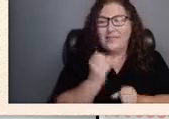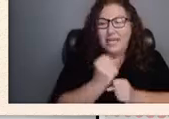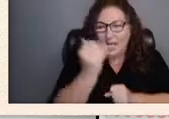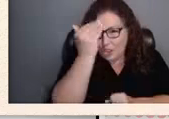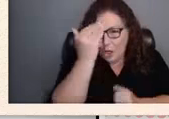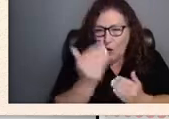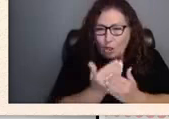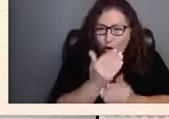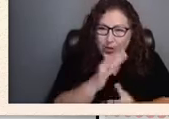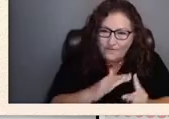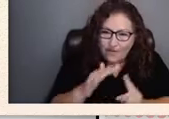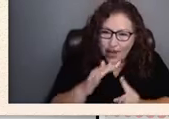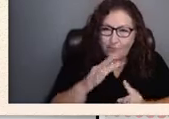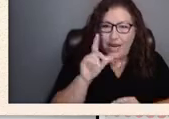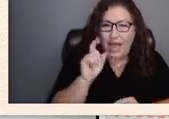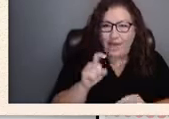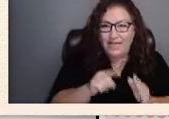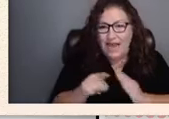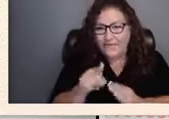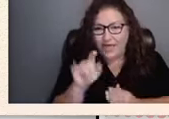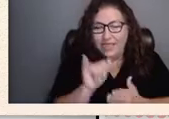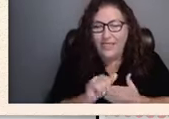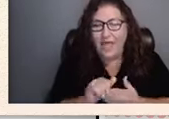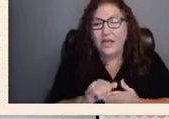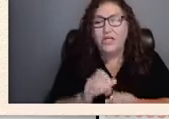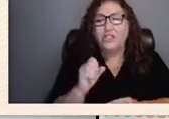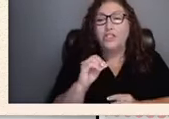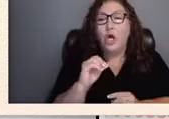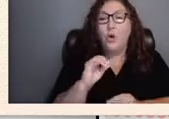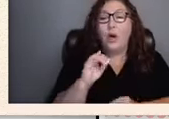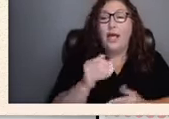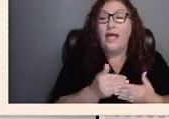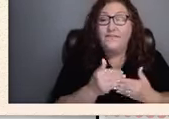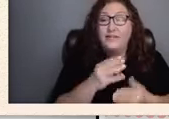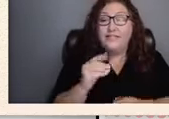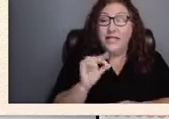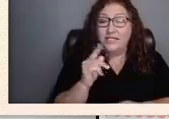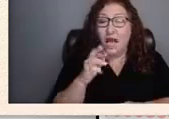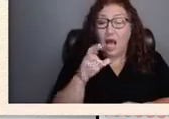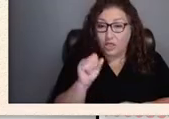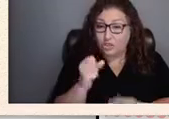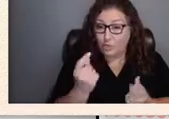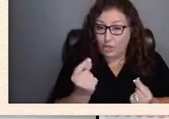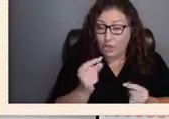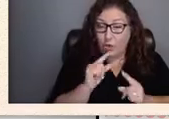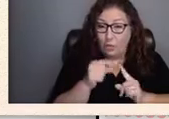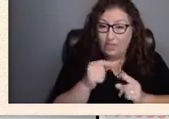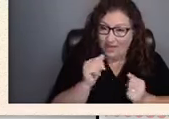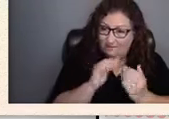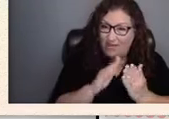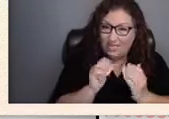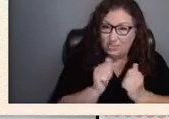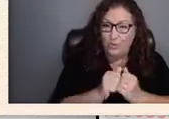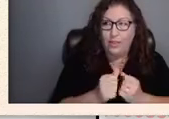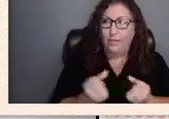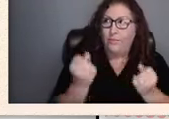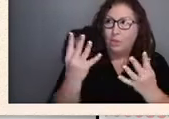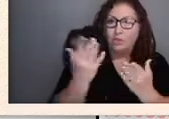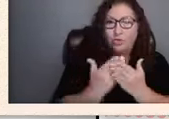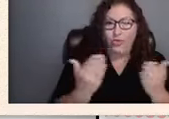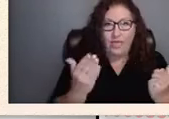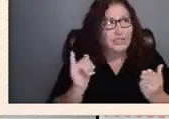to navigate it. So what infants and toddlers do when they are, faced with the multitude of things that are new and different to